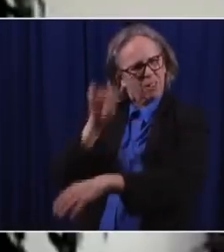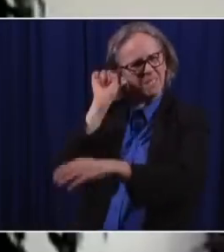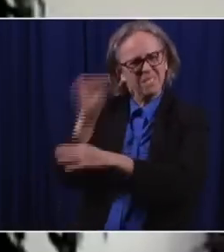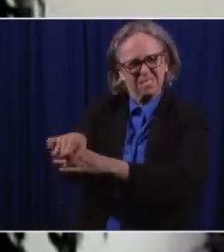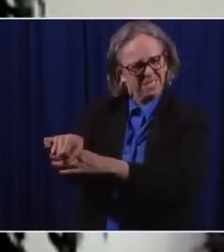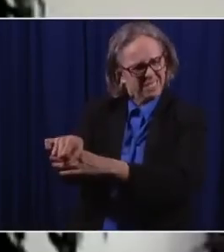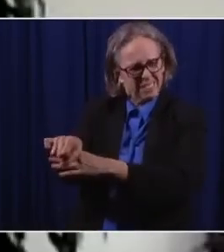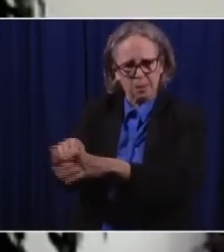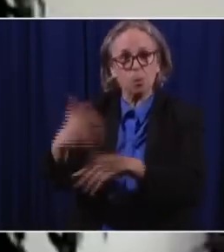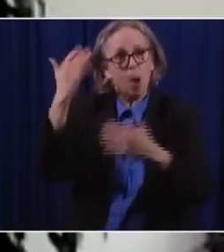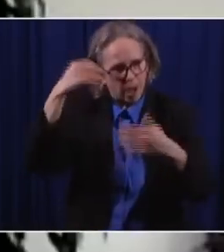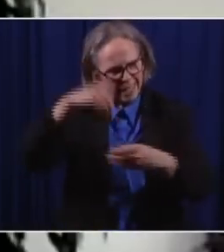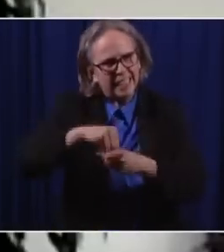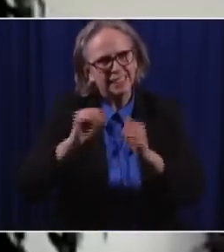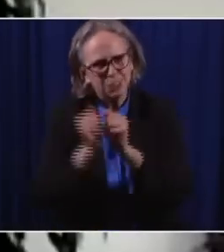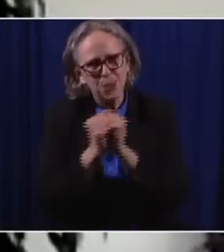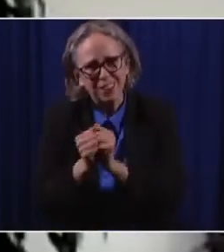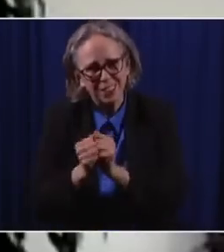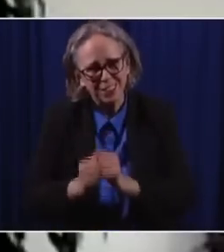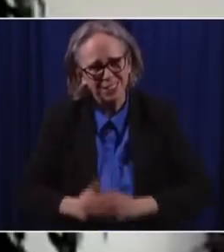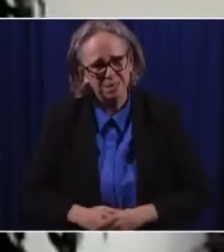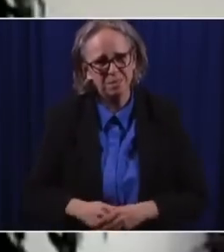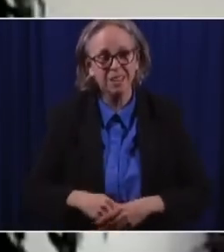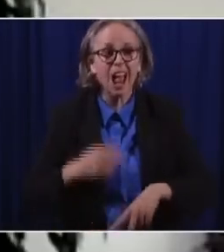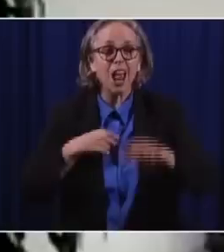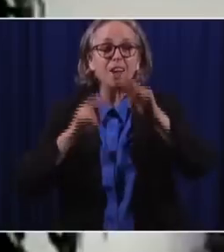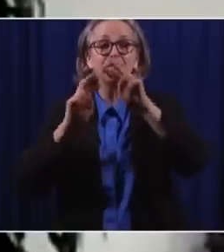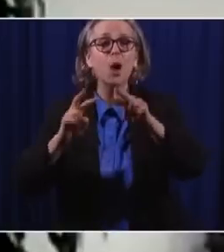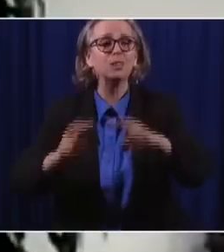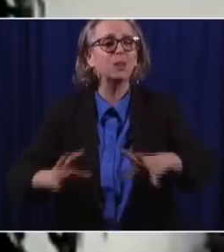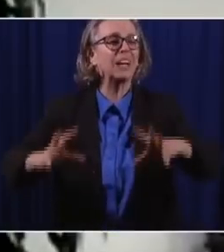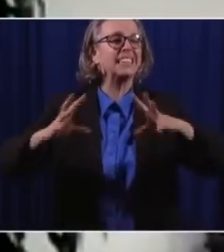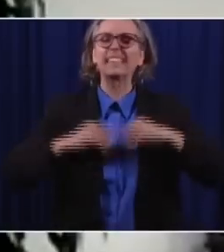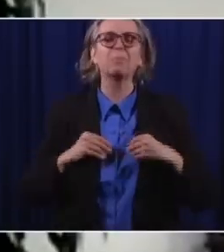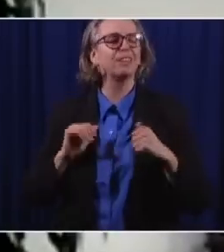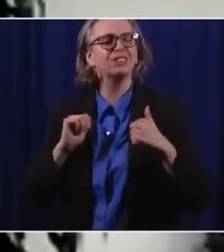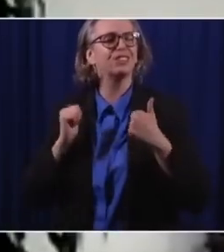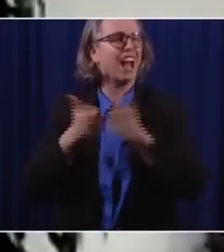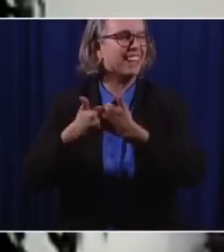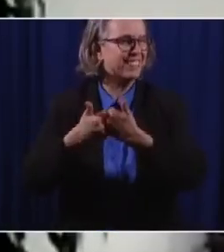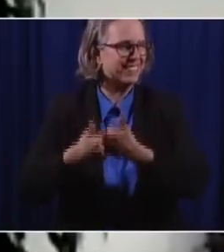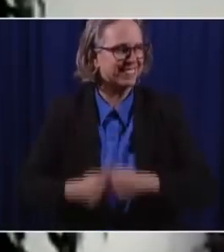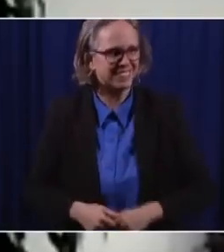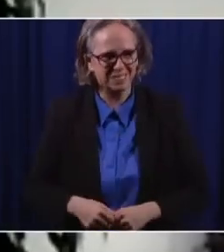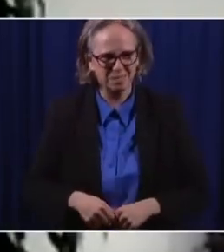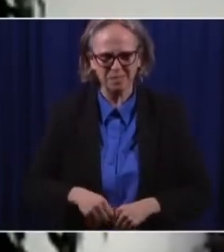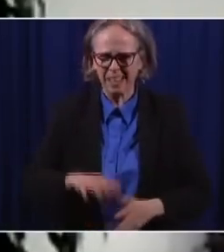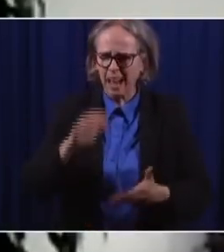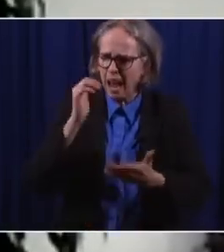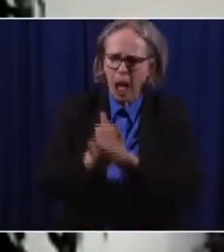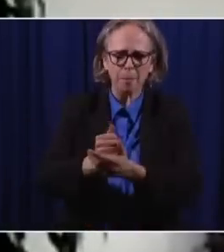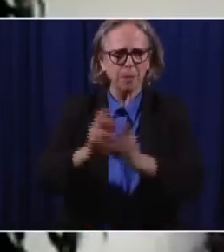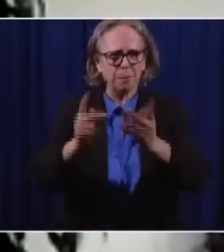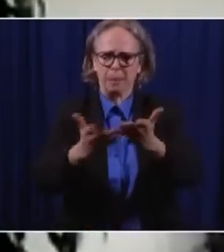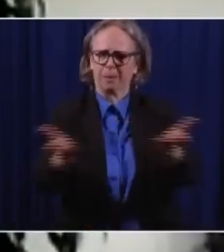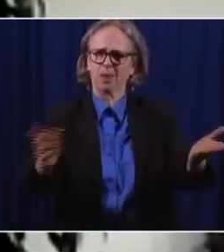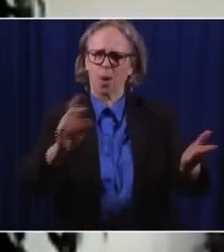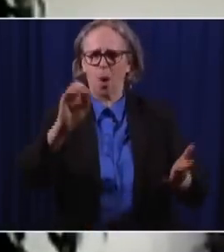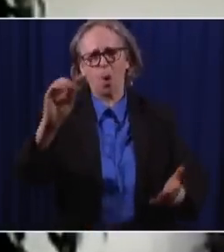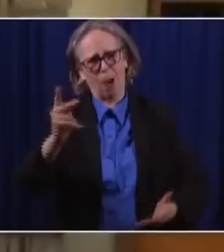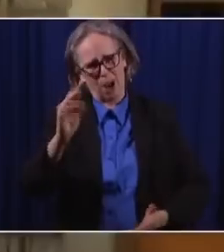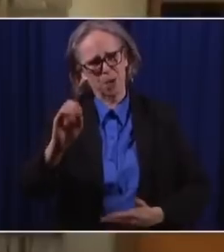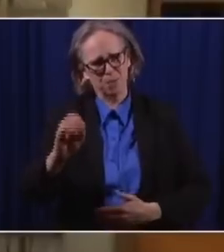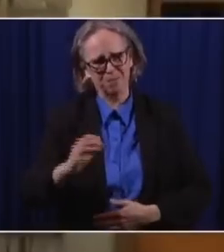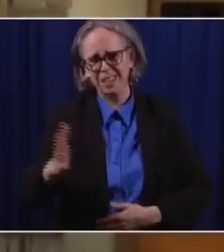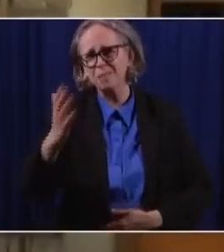accepting those challenges and hopefully helping Ohioans every way that we can. Thank you, Governor. Director, thank you very, very